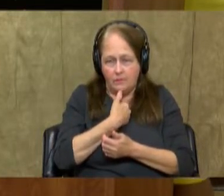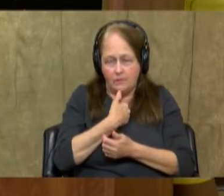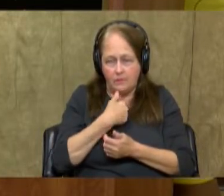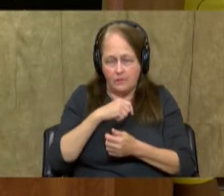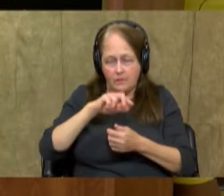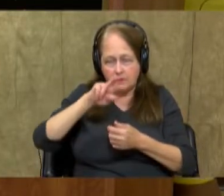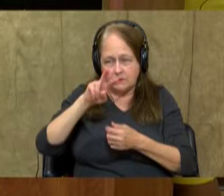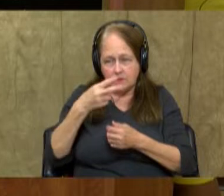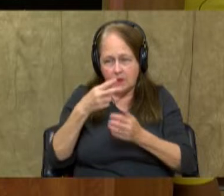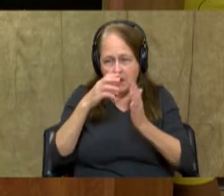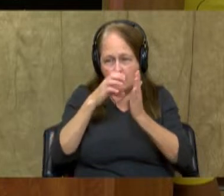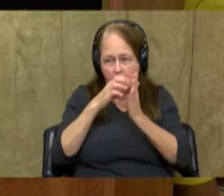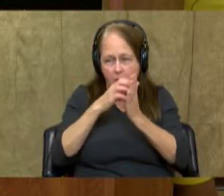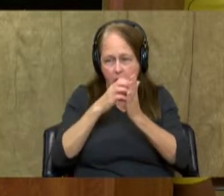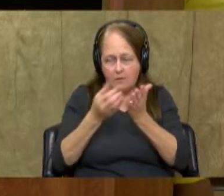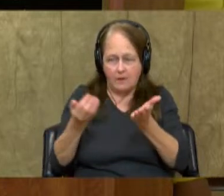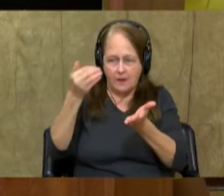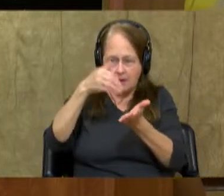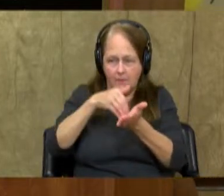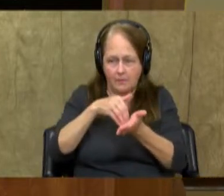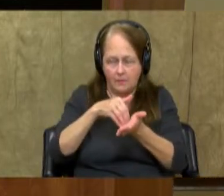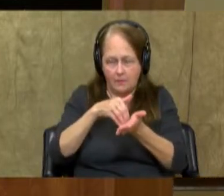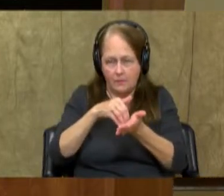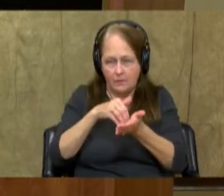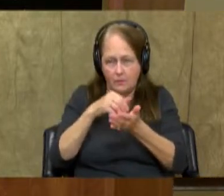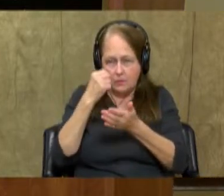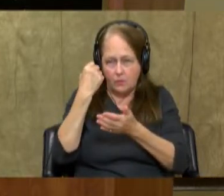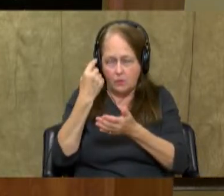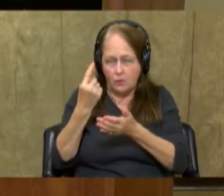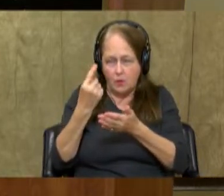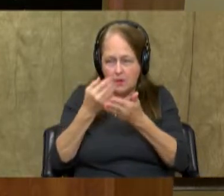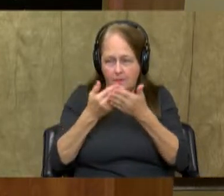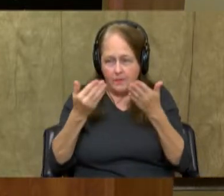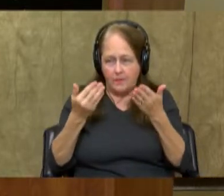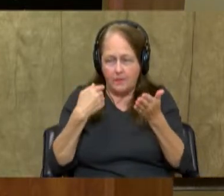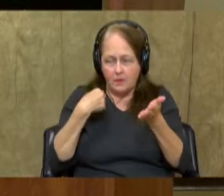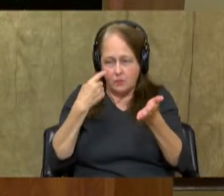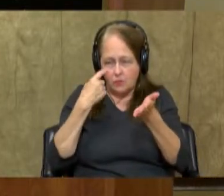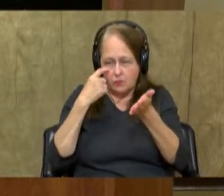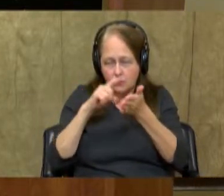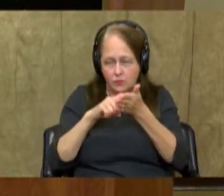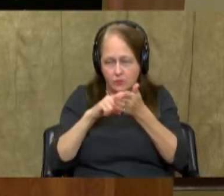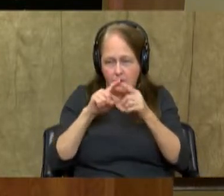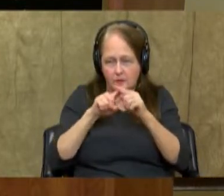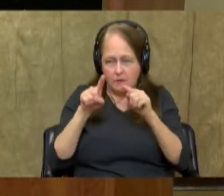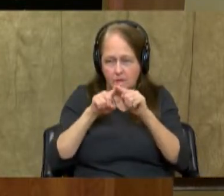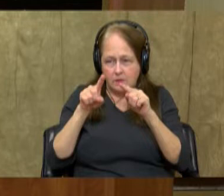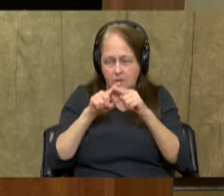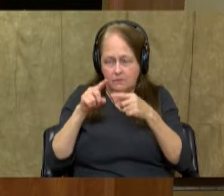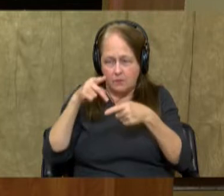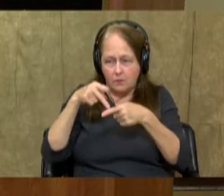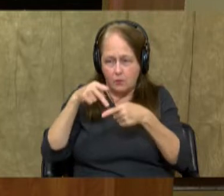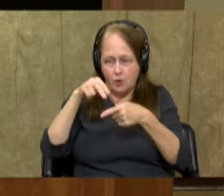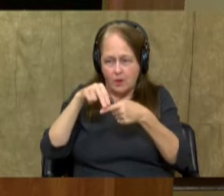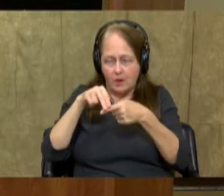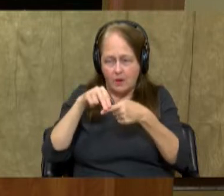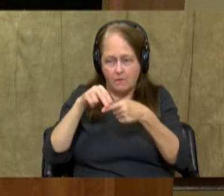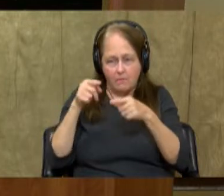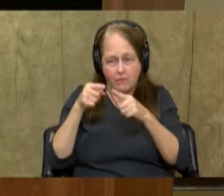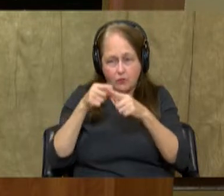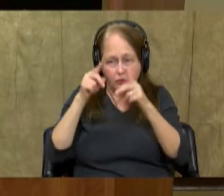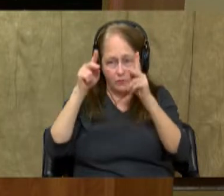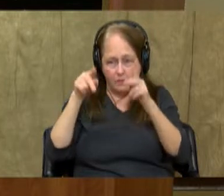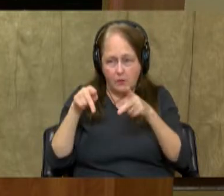Let's look at that second paragraph again. One thing I noticed, there were different pronouns being used, but it's still first